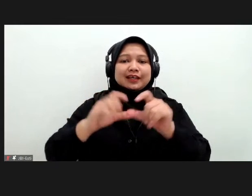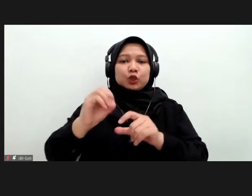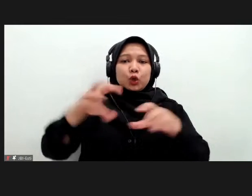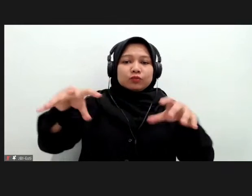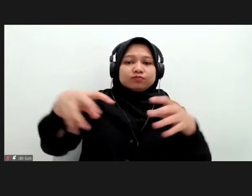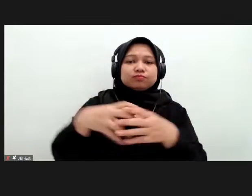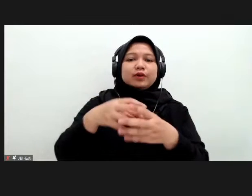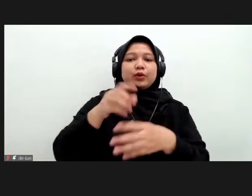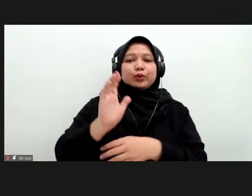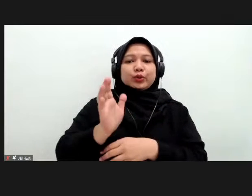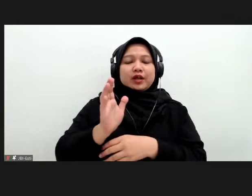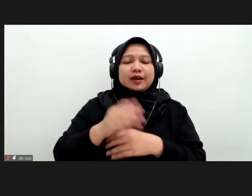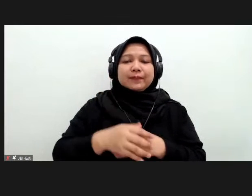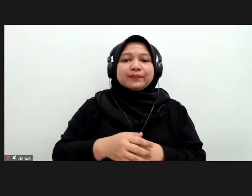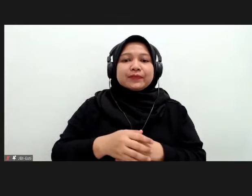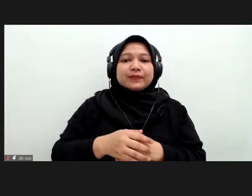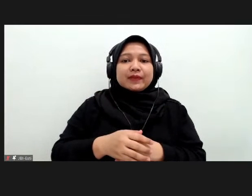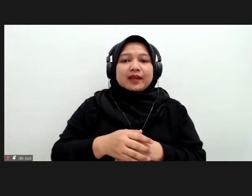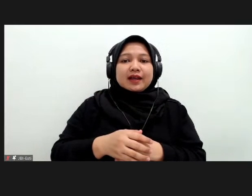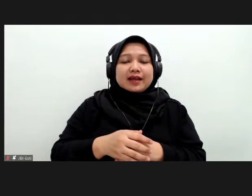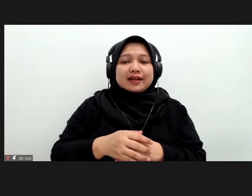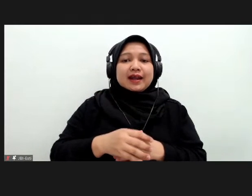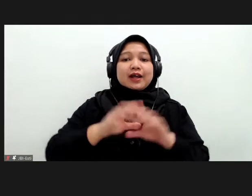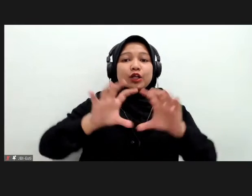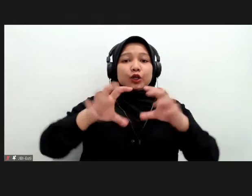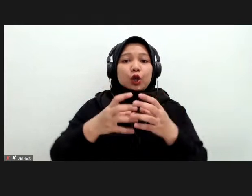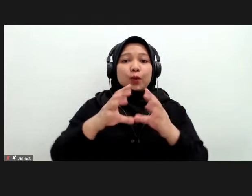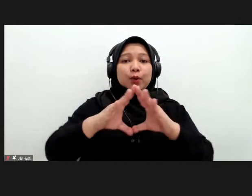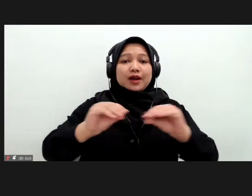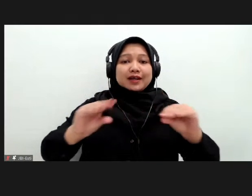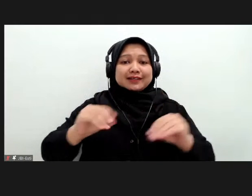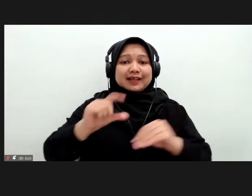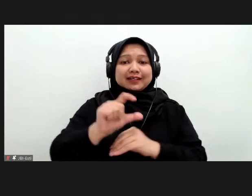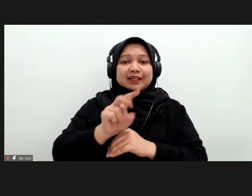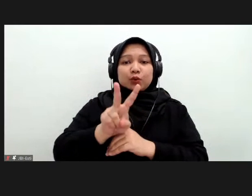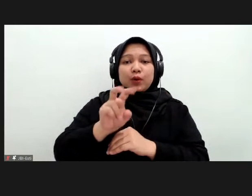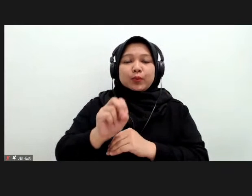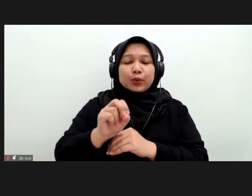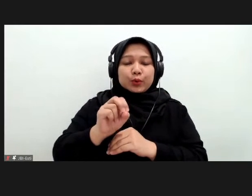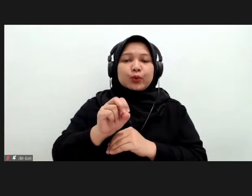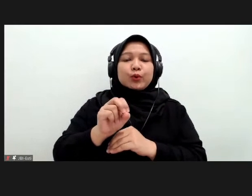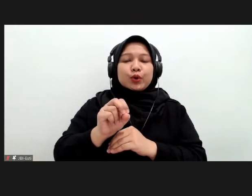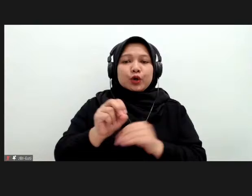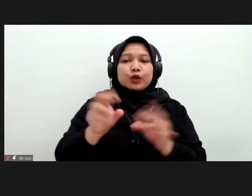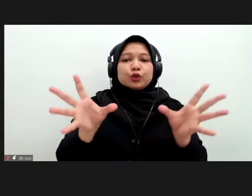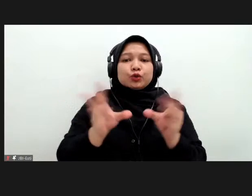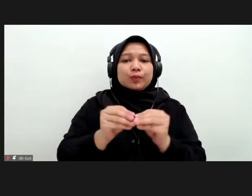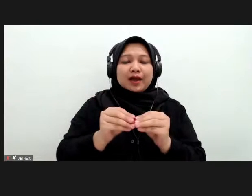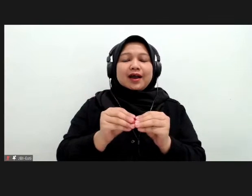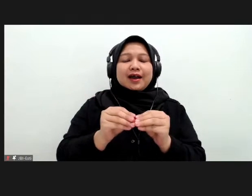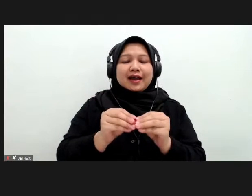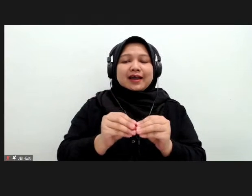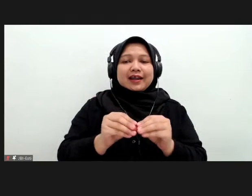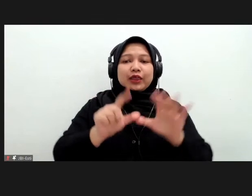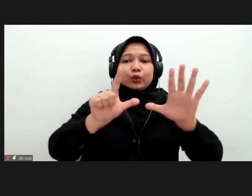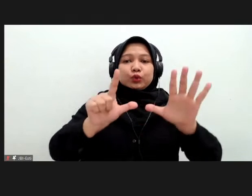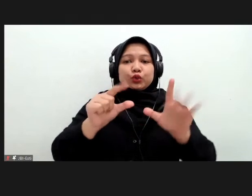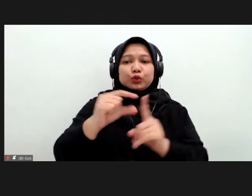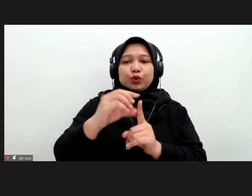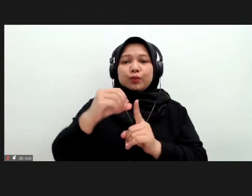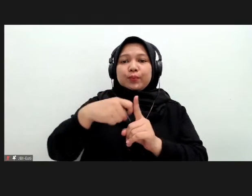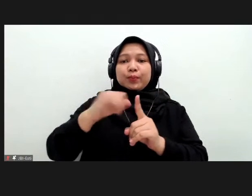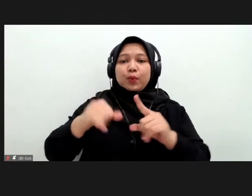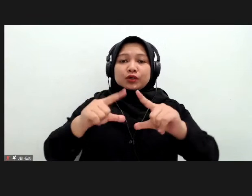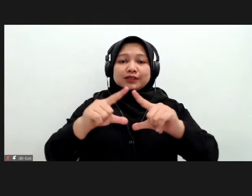in C20 Indonesia we have 7 working groups, and one of the working group named Education, Digitalisation, and Civic Space Working